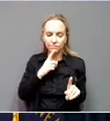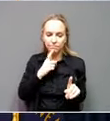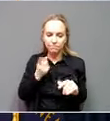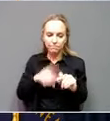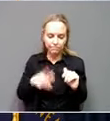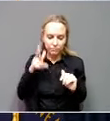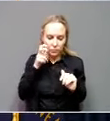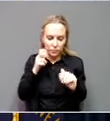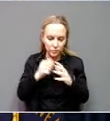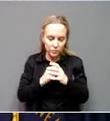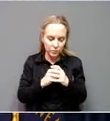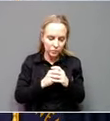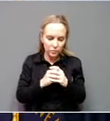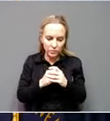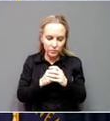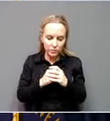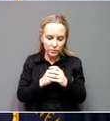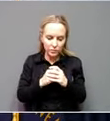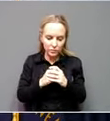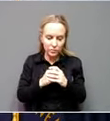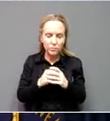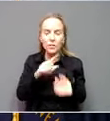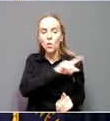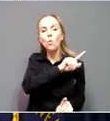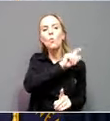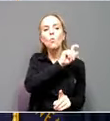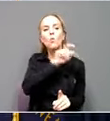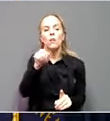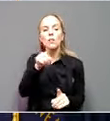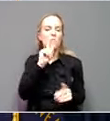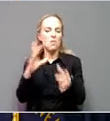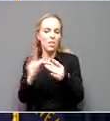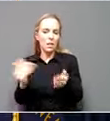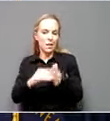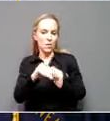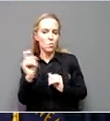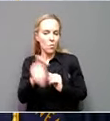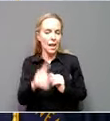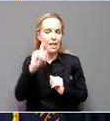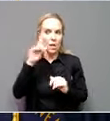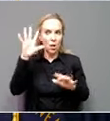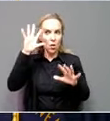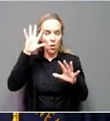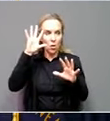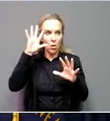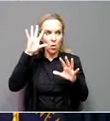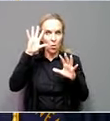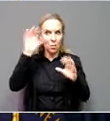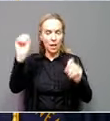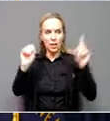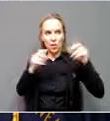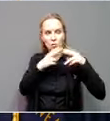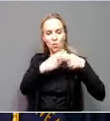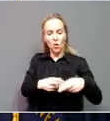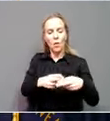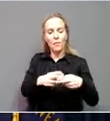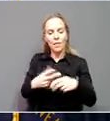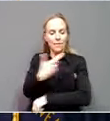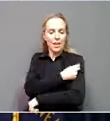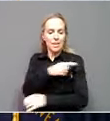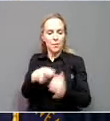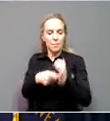back on the testing? Question is on what I think the presidential administration calls their vaccine mandate to